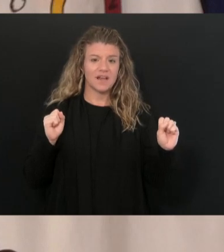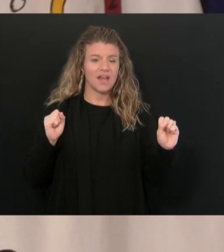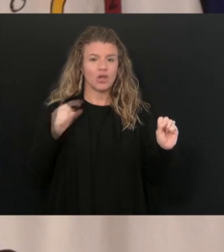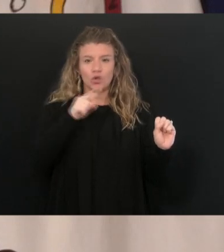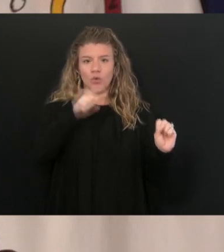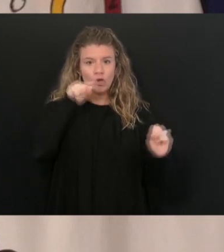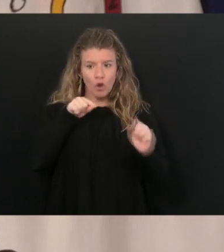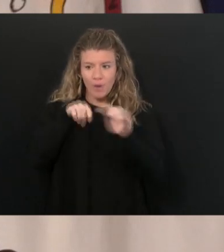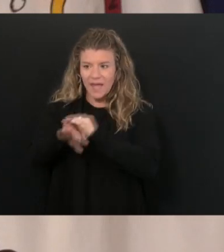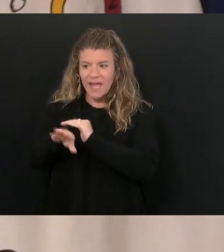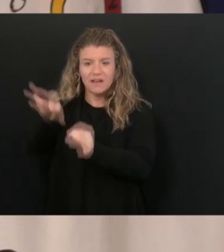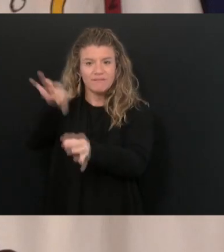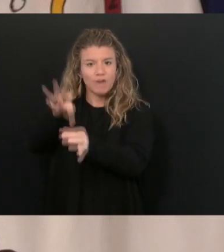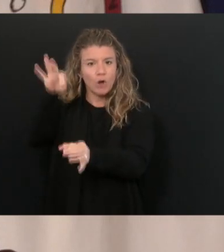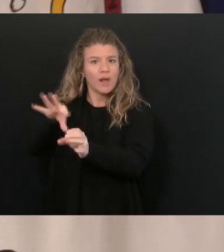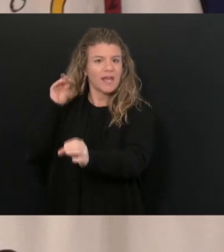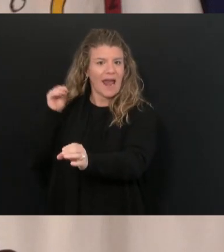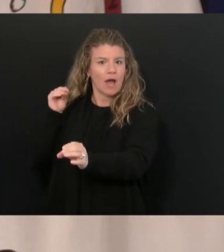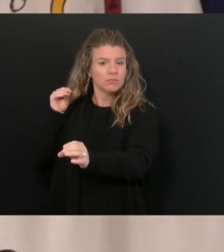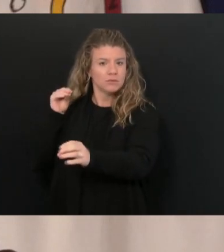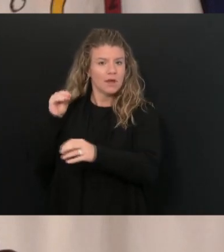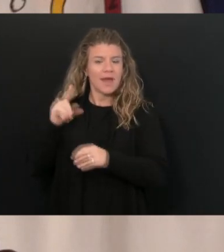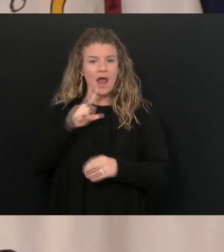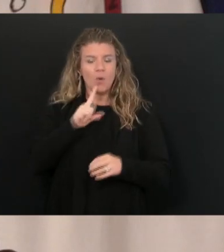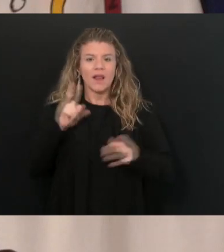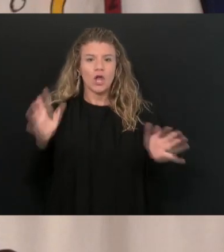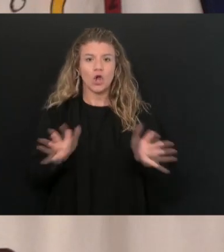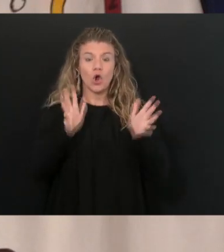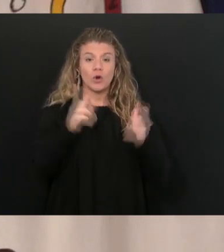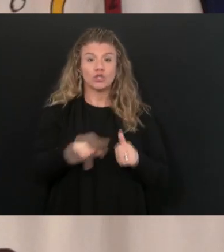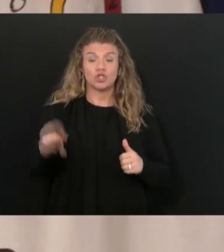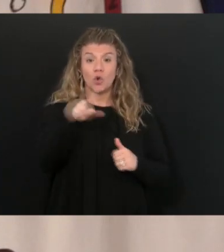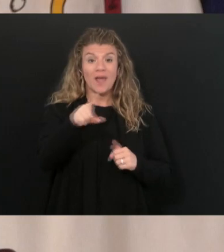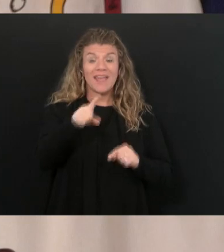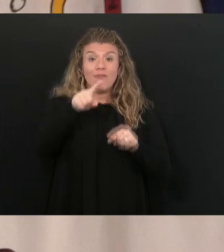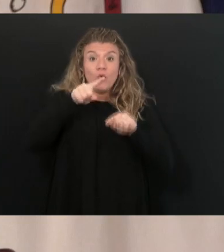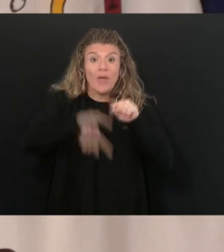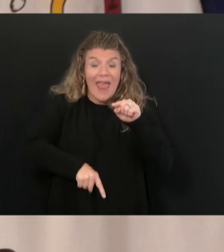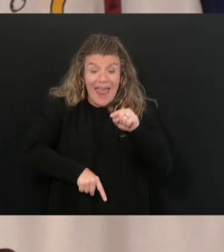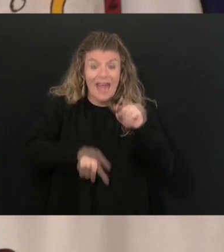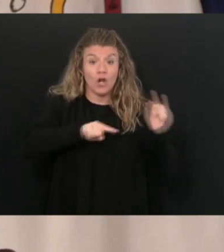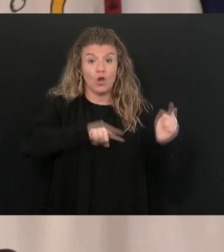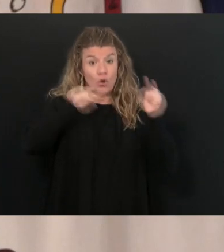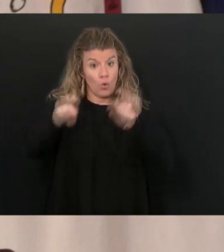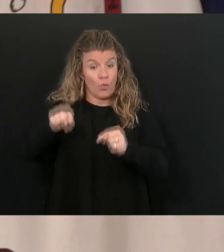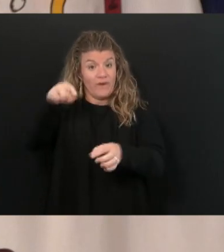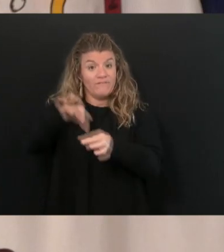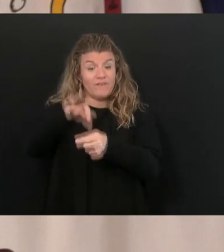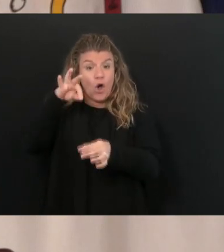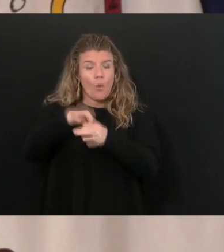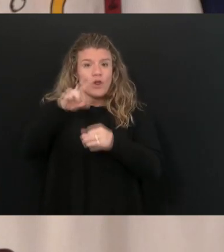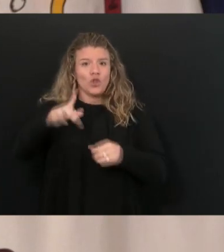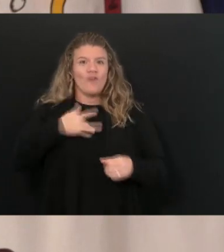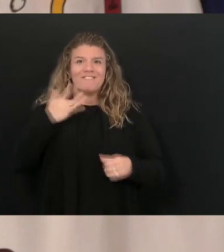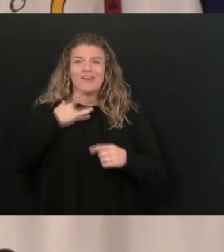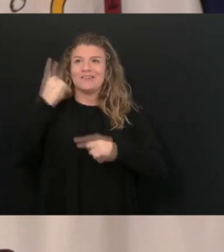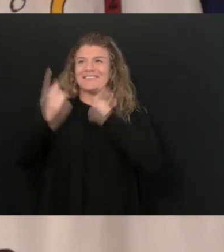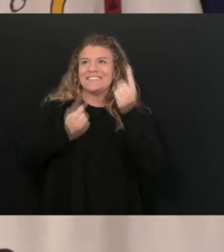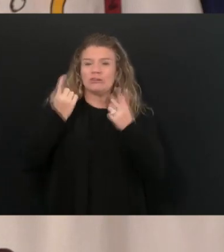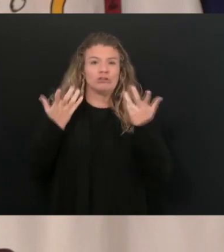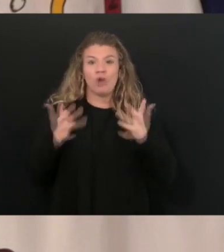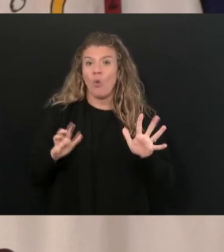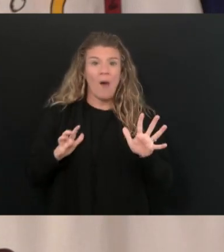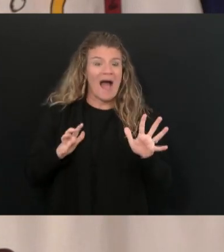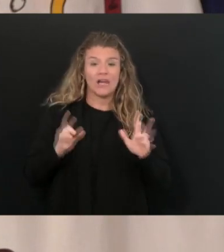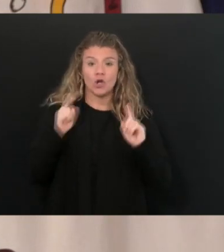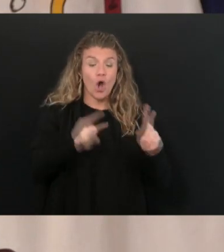you in and get you out of the polls. And I encourage you, if you cannot get to the polls and you are very concerned and don't want to come or